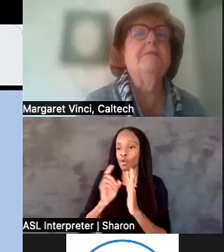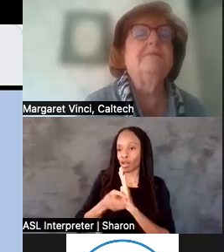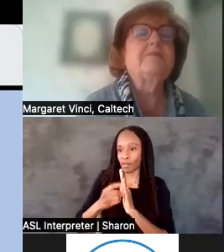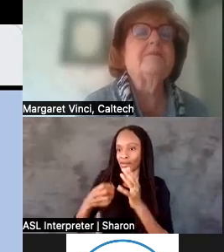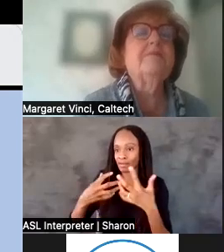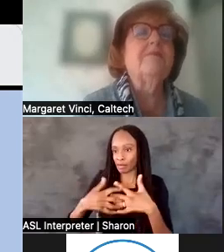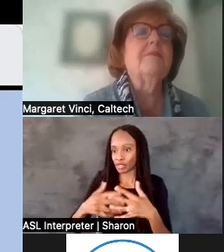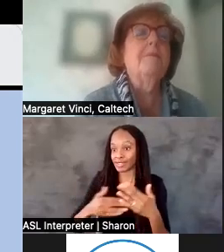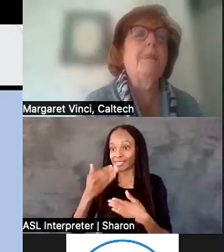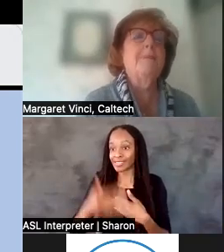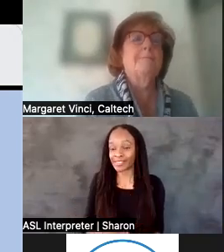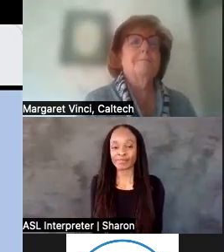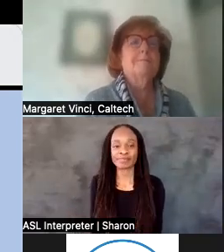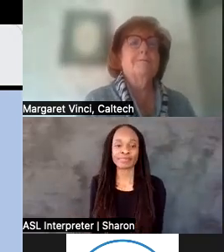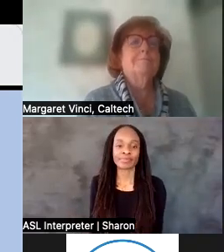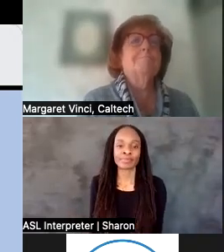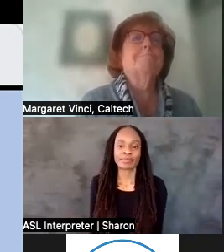slide.